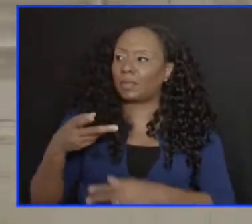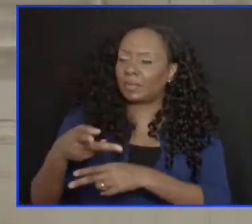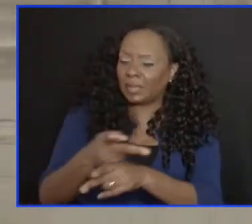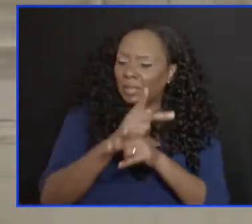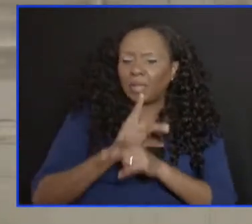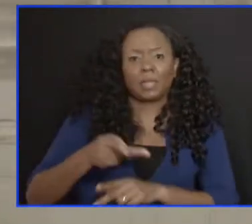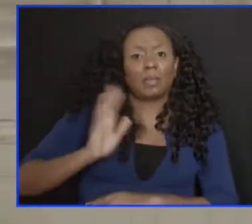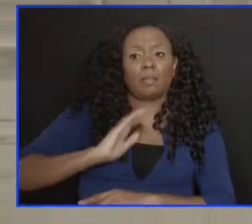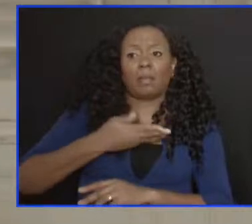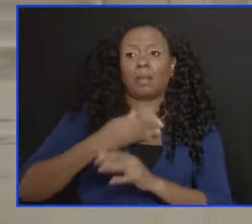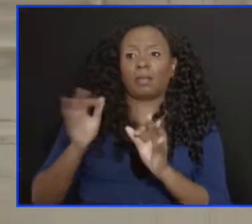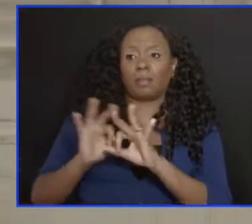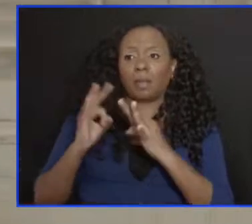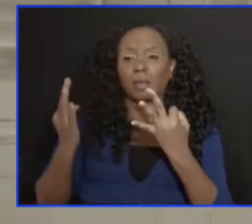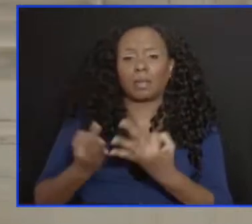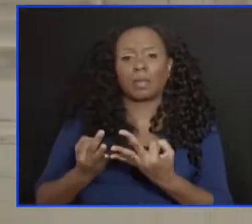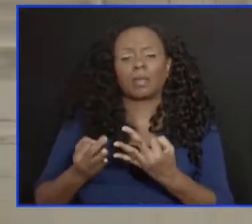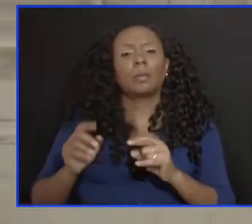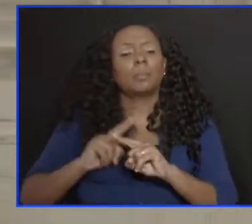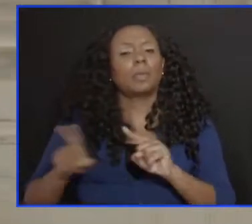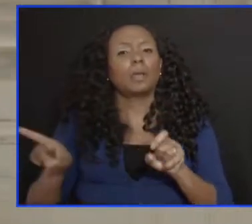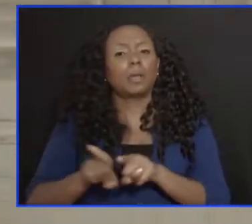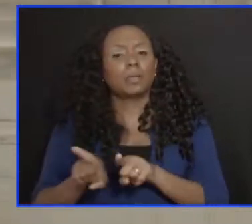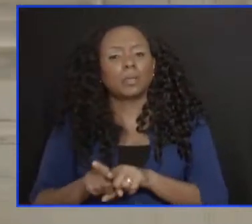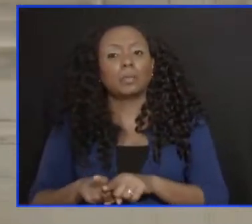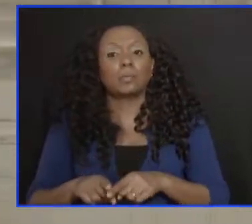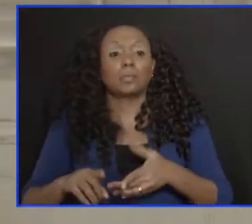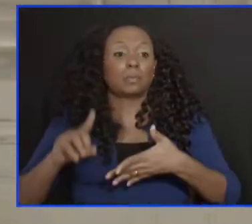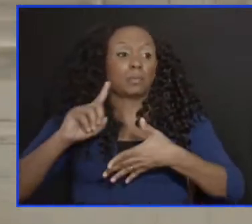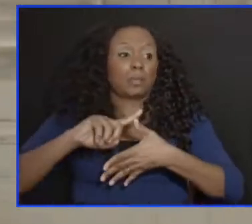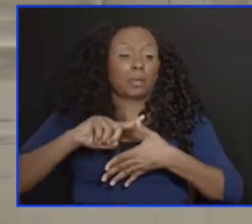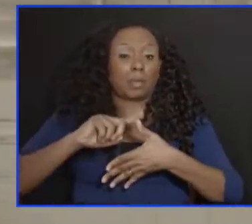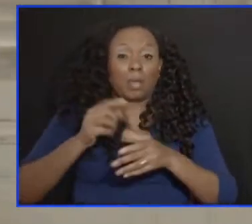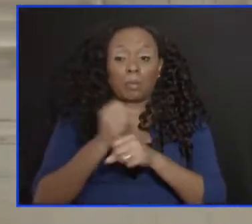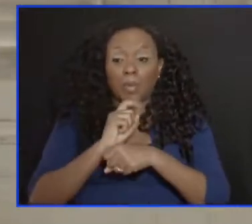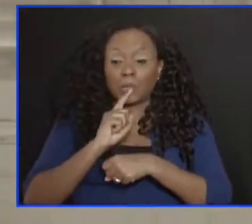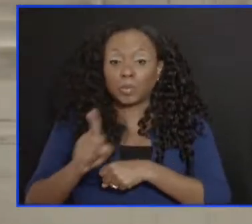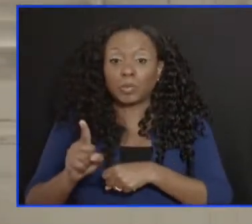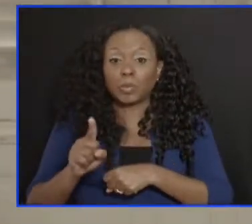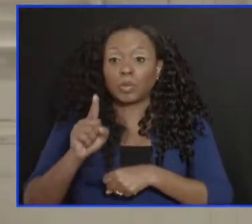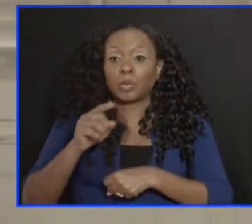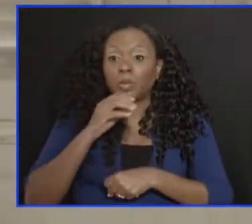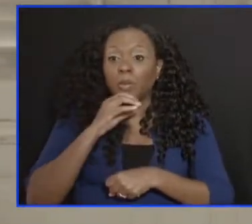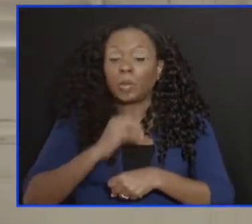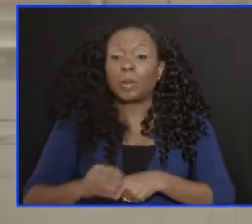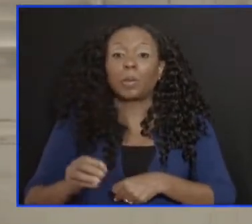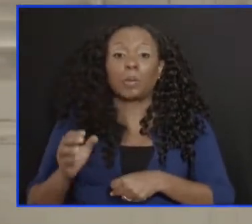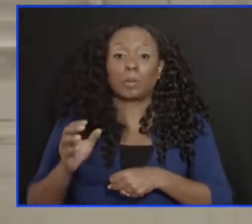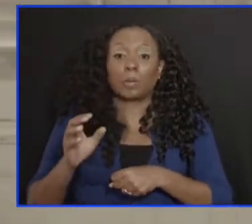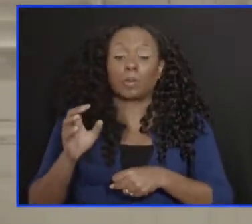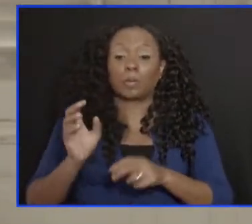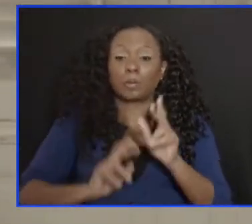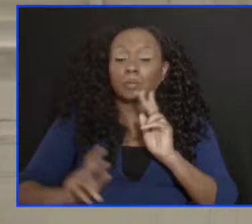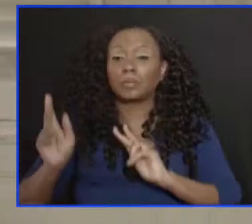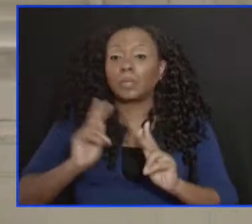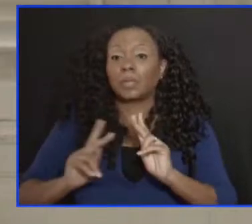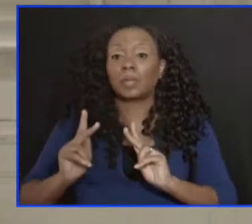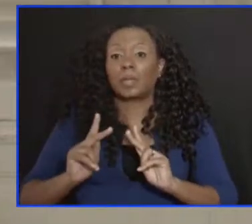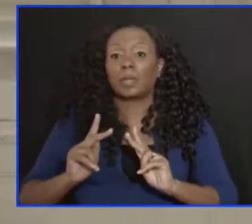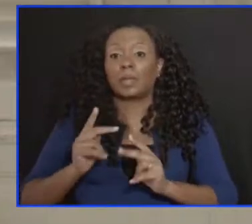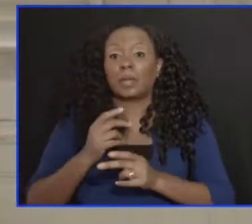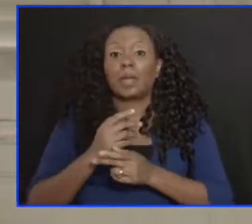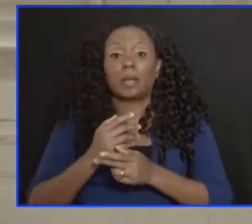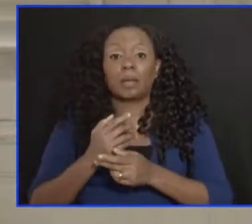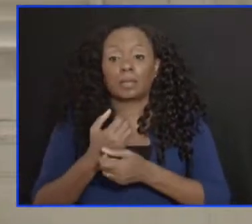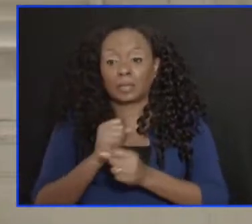family keeper, we also need to do a few things. So apart from checking in on them, we need to check their vaccination status. If you have them out there, they're not vaccinated,